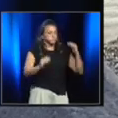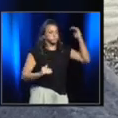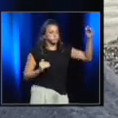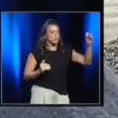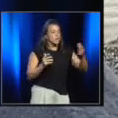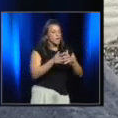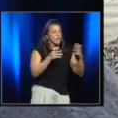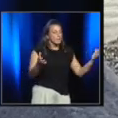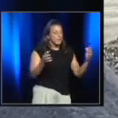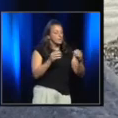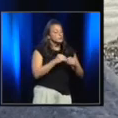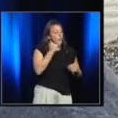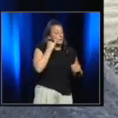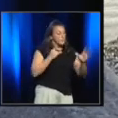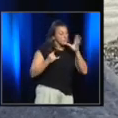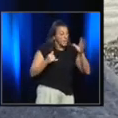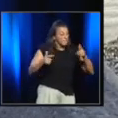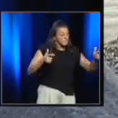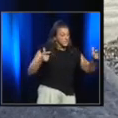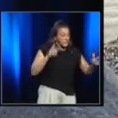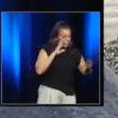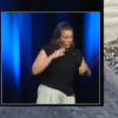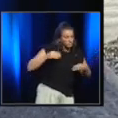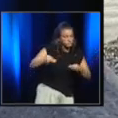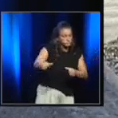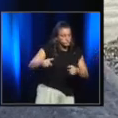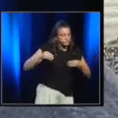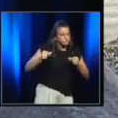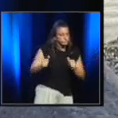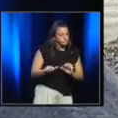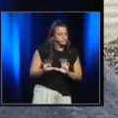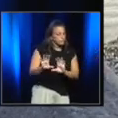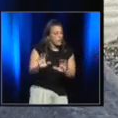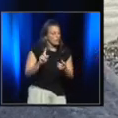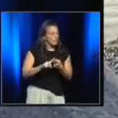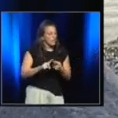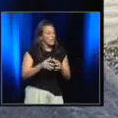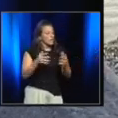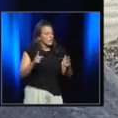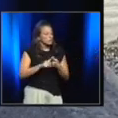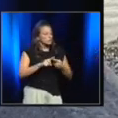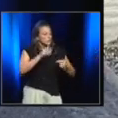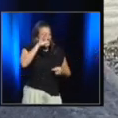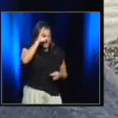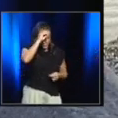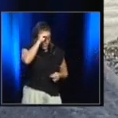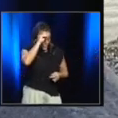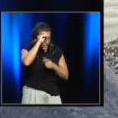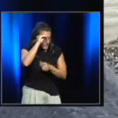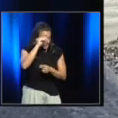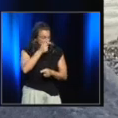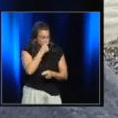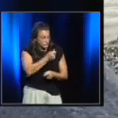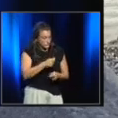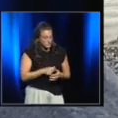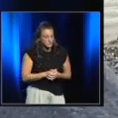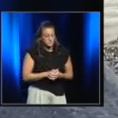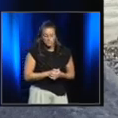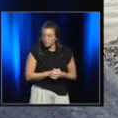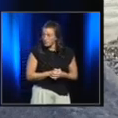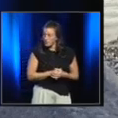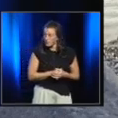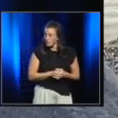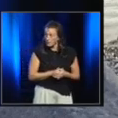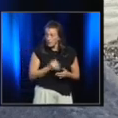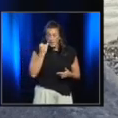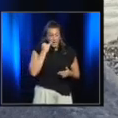male pups than their female pups. And this is almost certainly a consequence of the fact that they're a highly polygynous species, and that if you can give